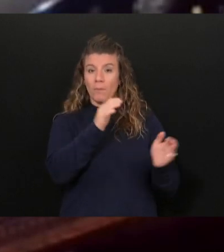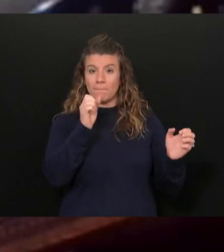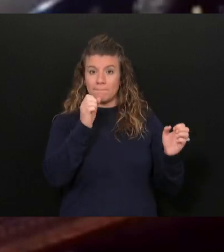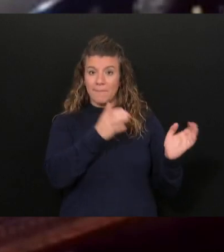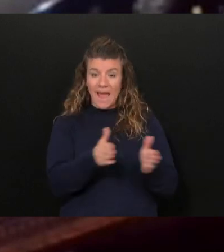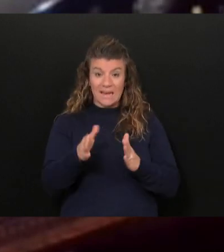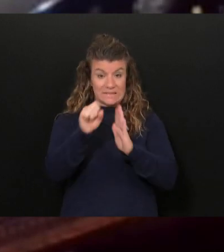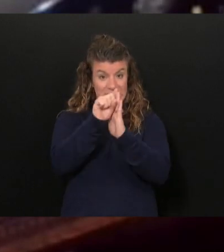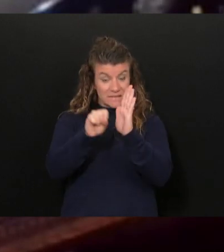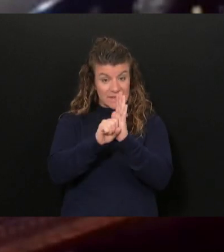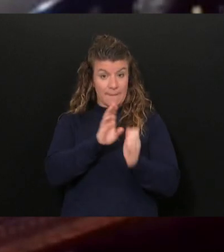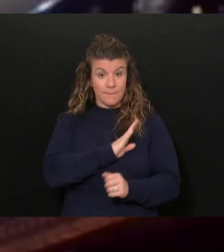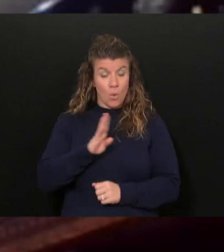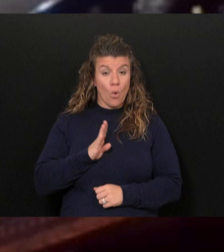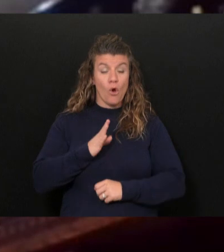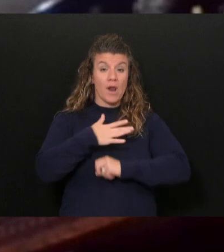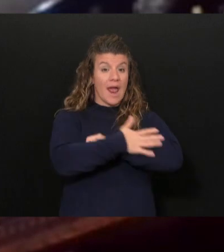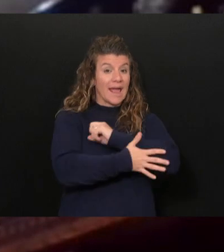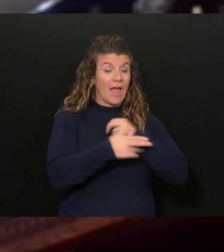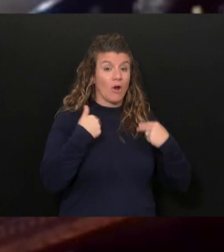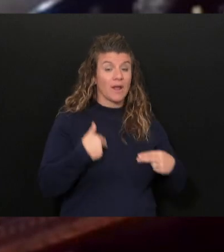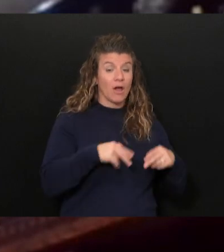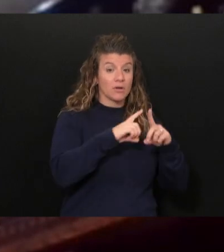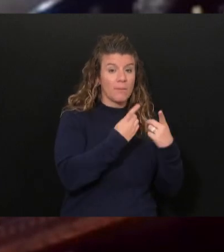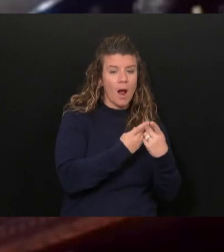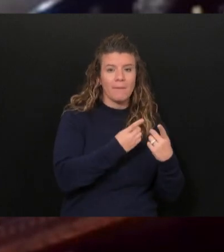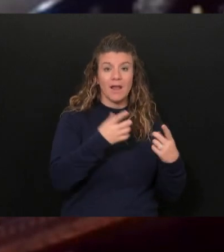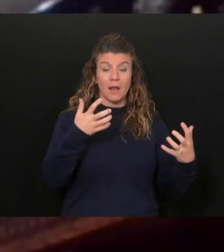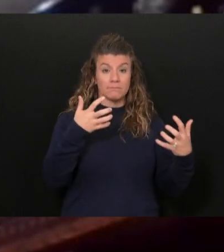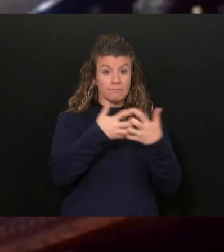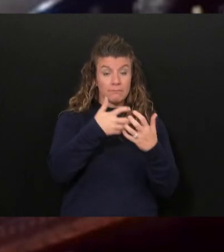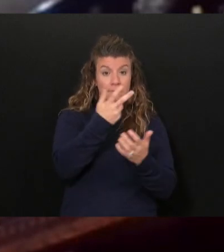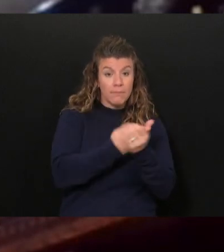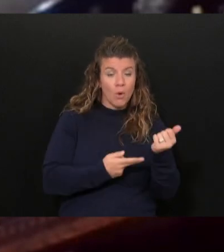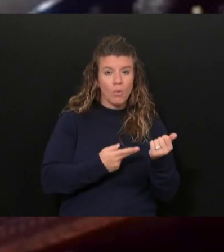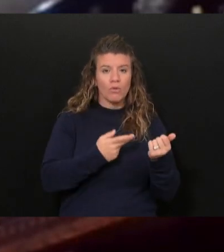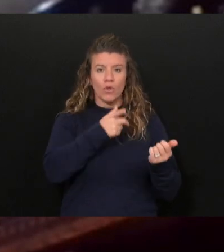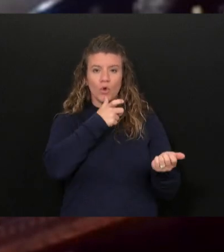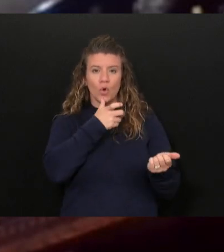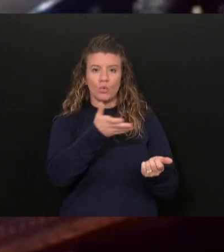or the county health department or some combination of that?